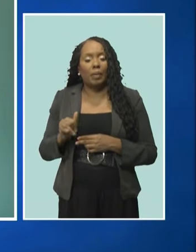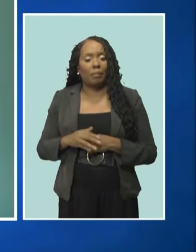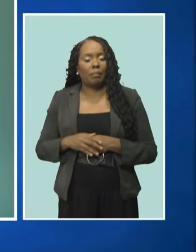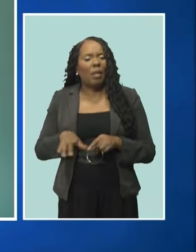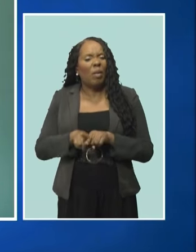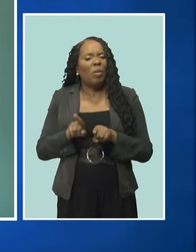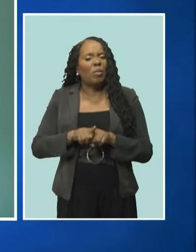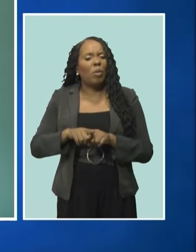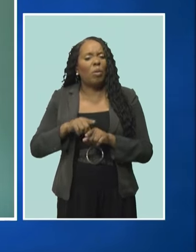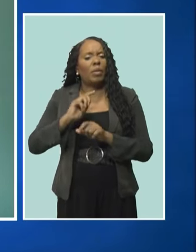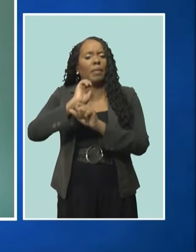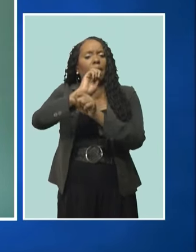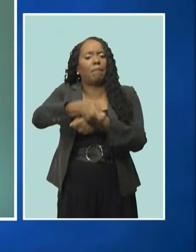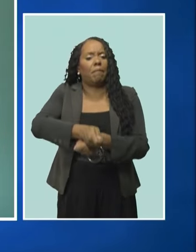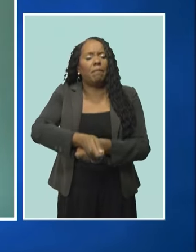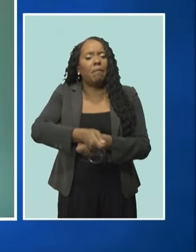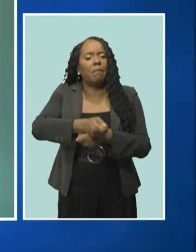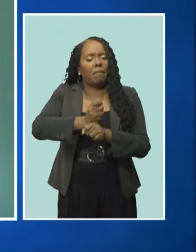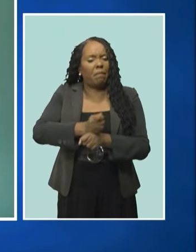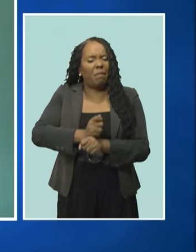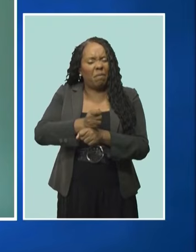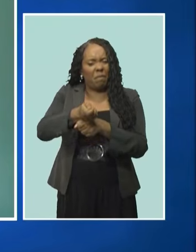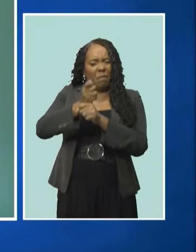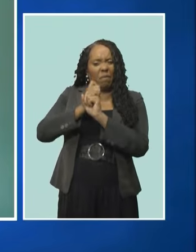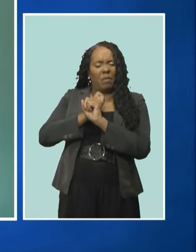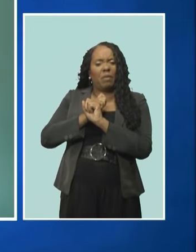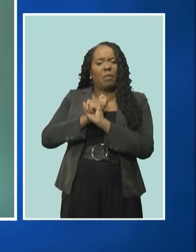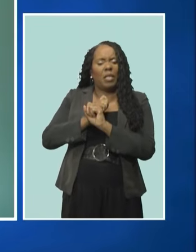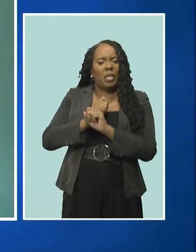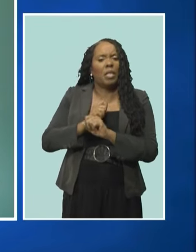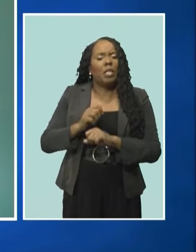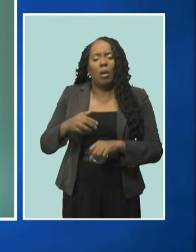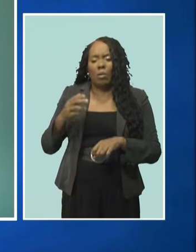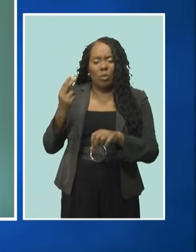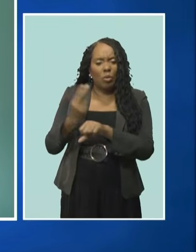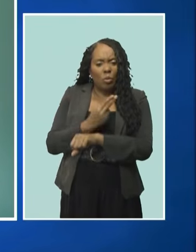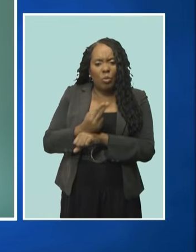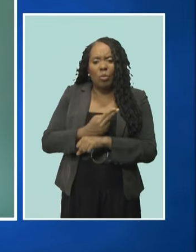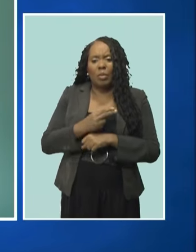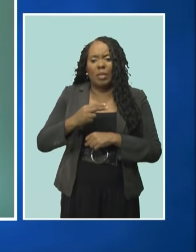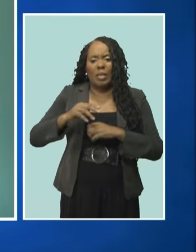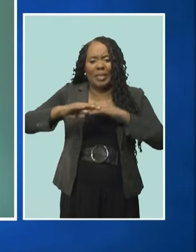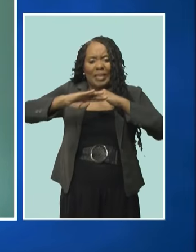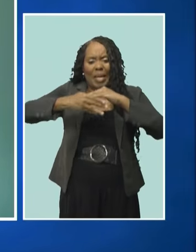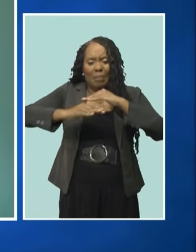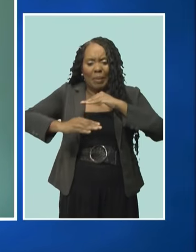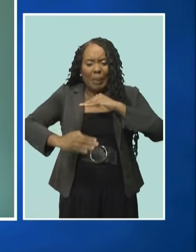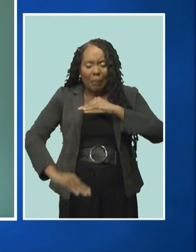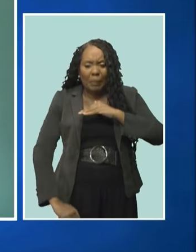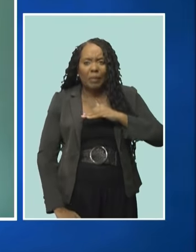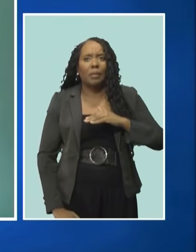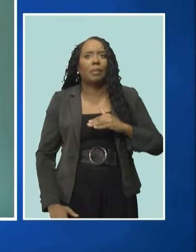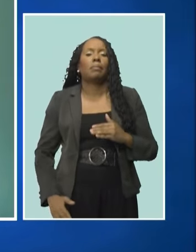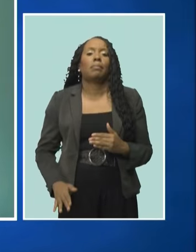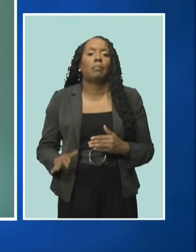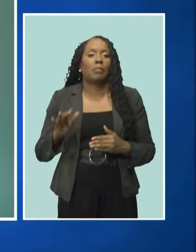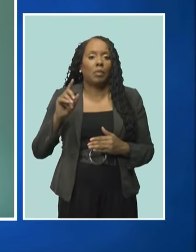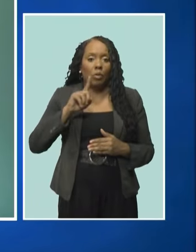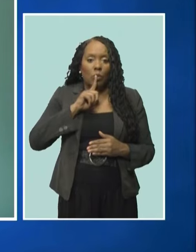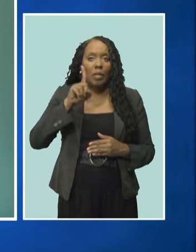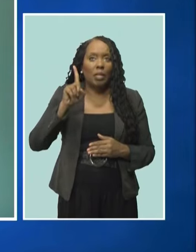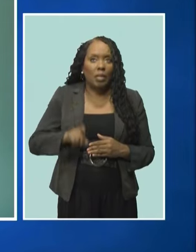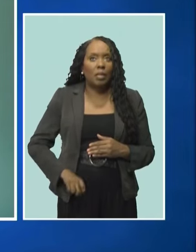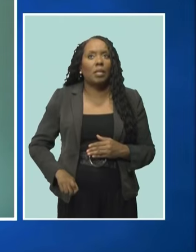our people who go walking use Fall Bay Beach, they use the stairs. So I gave all the reasons why we should